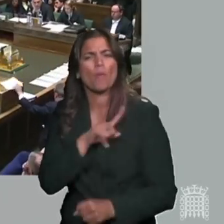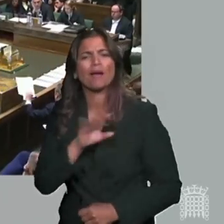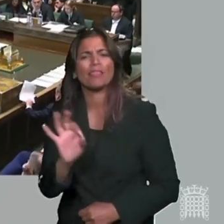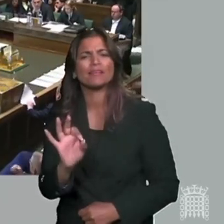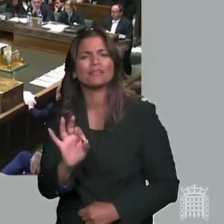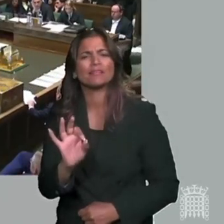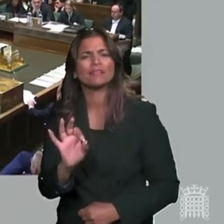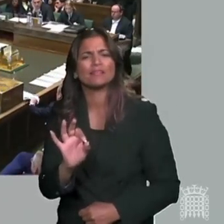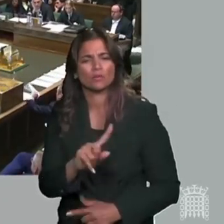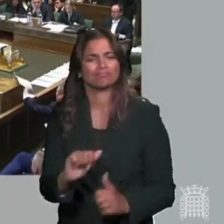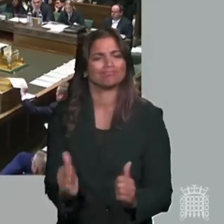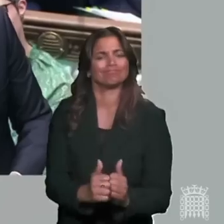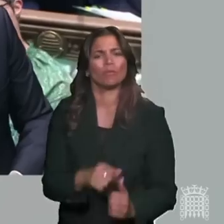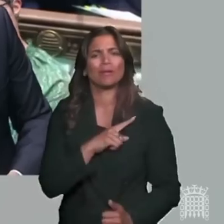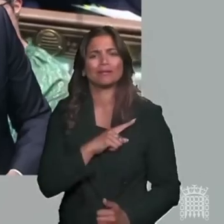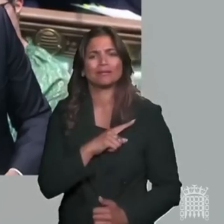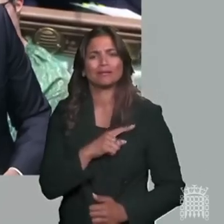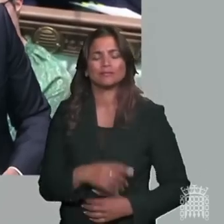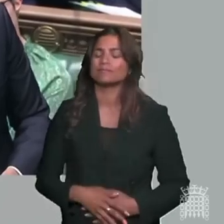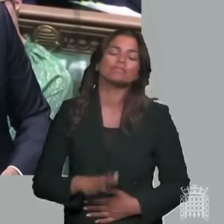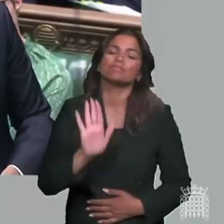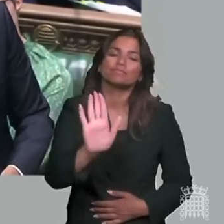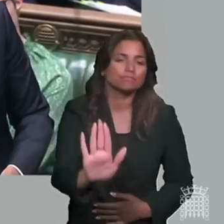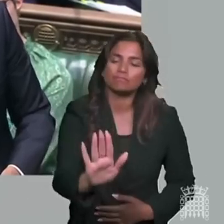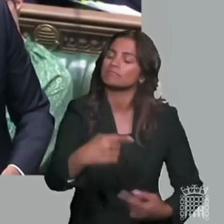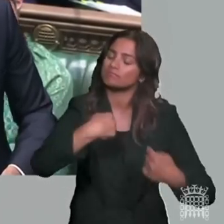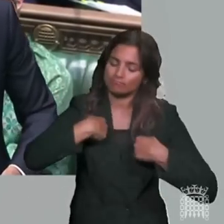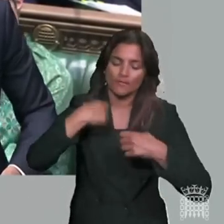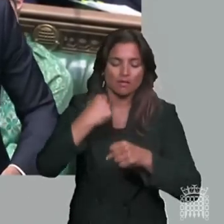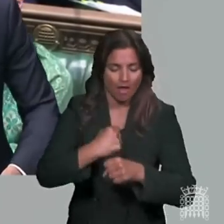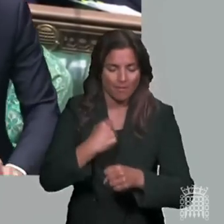Mr. Speaker, as I said, I and the government follow due process and